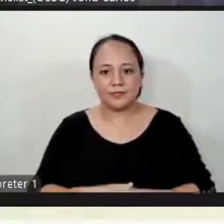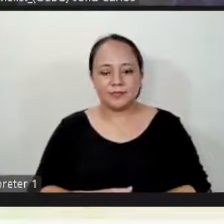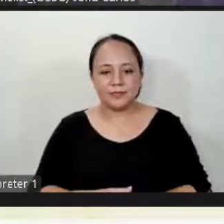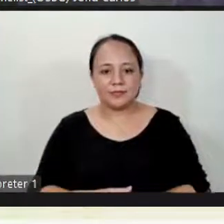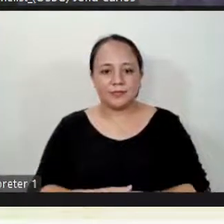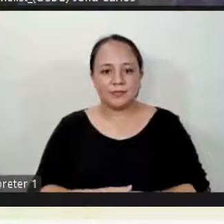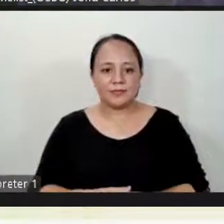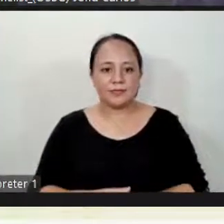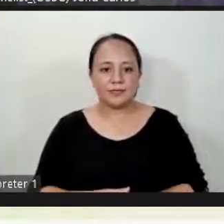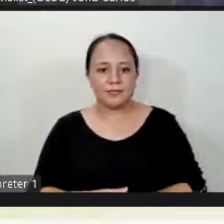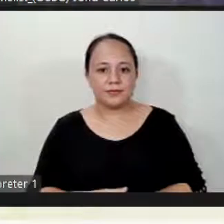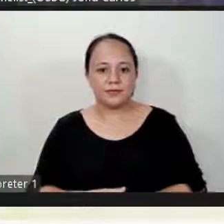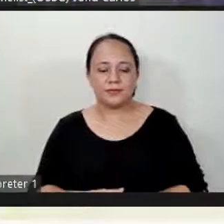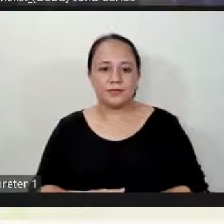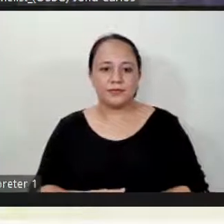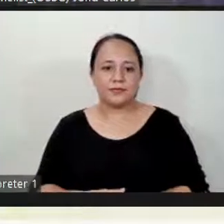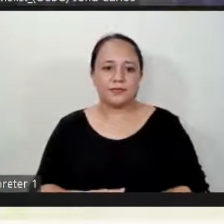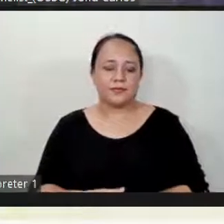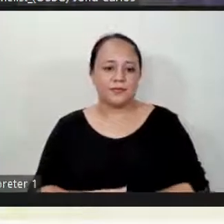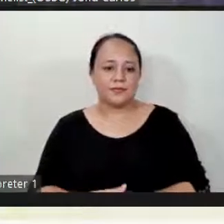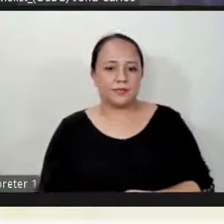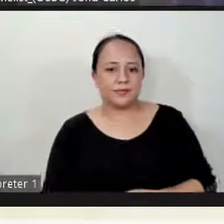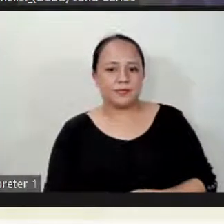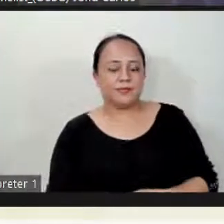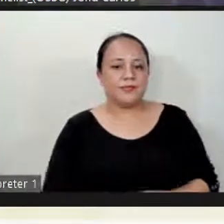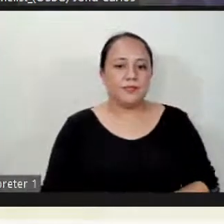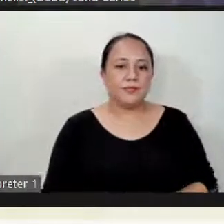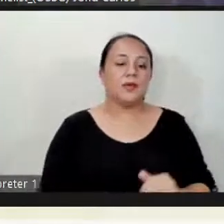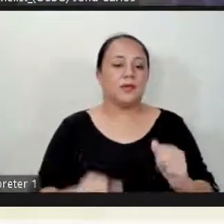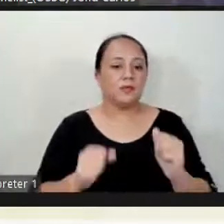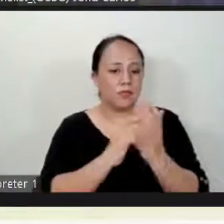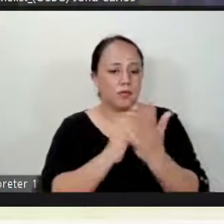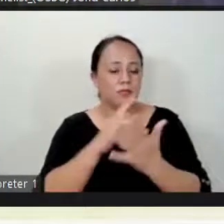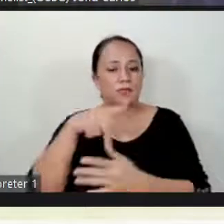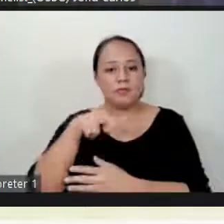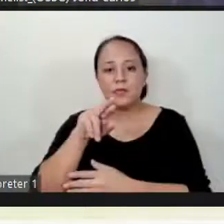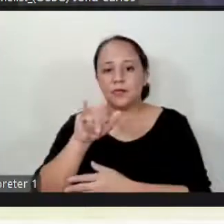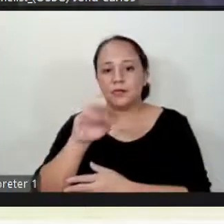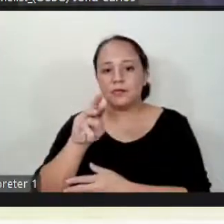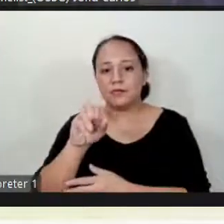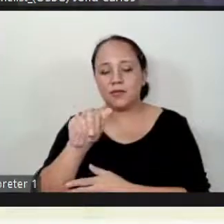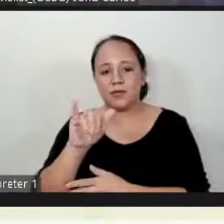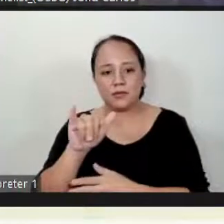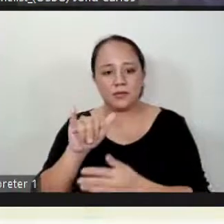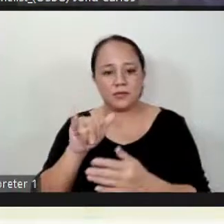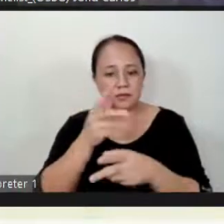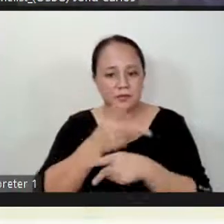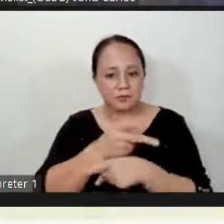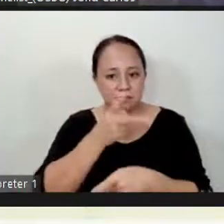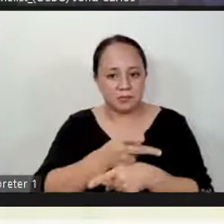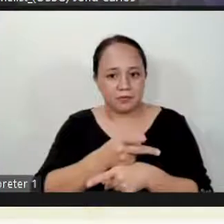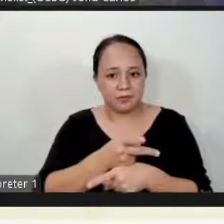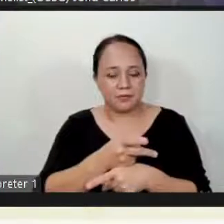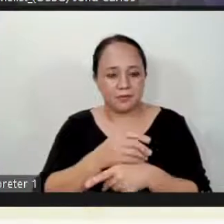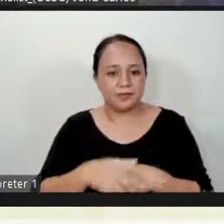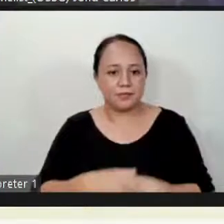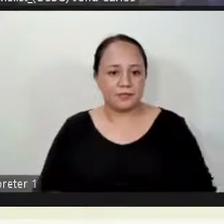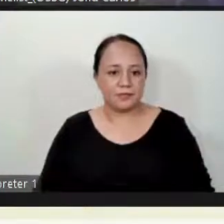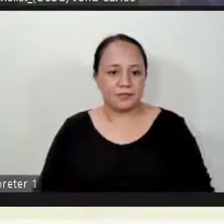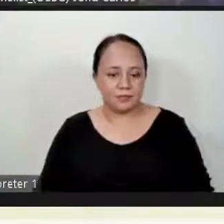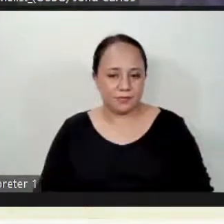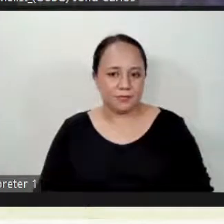In social health insurance, our approach to primary care is through capitation, and